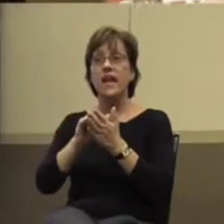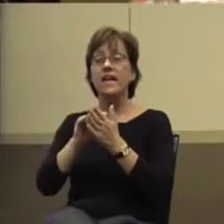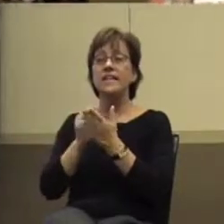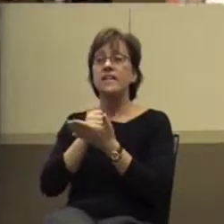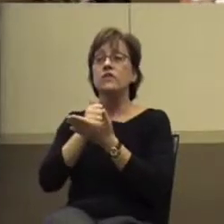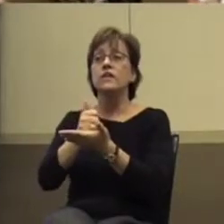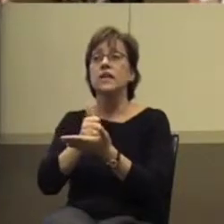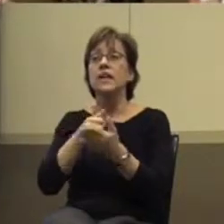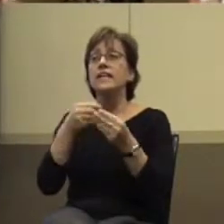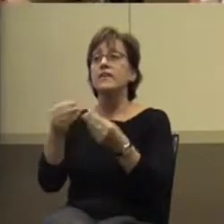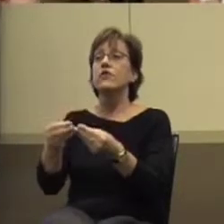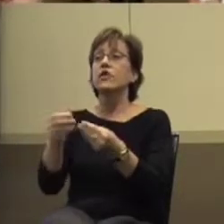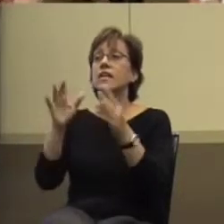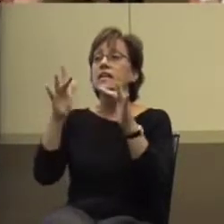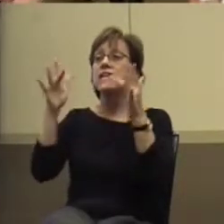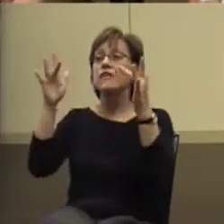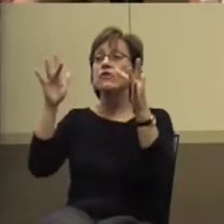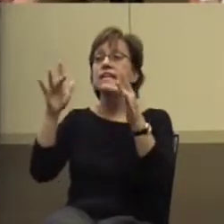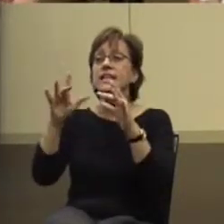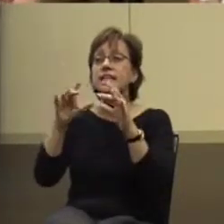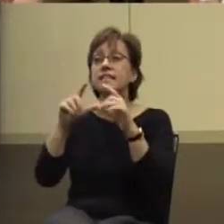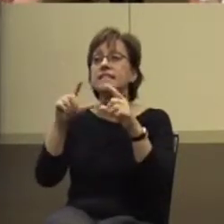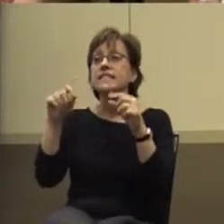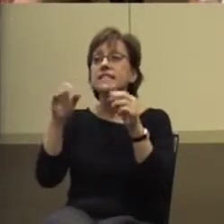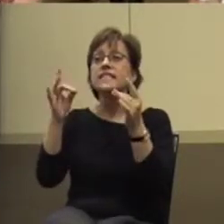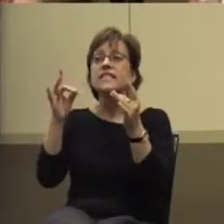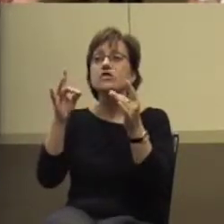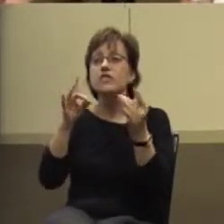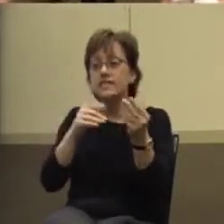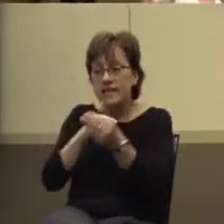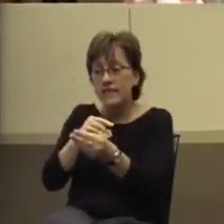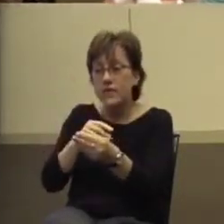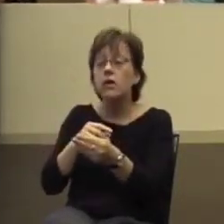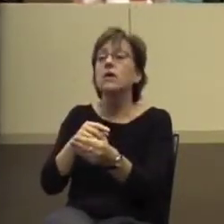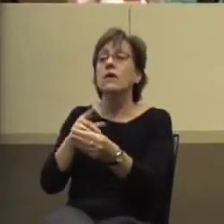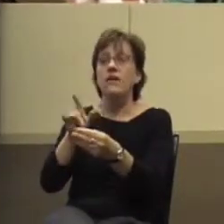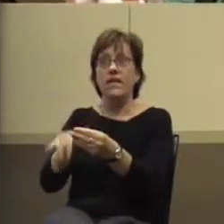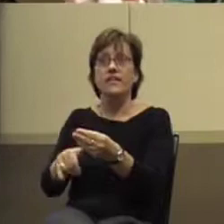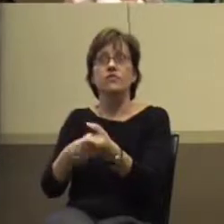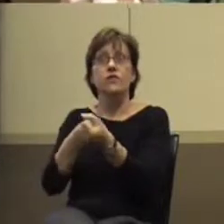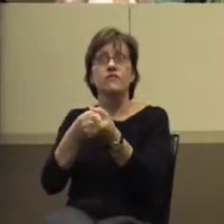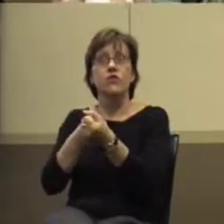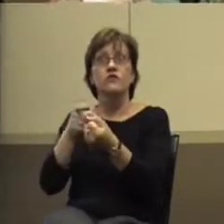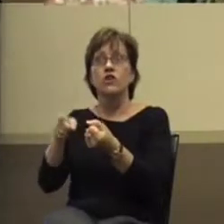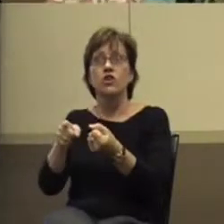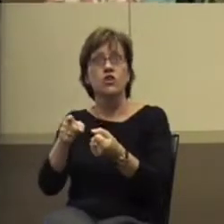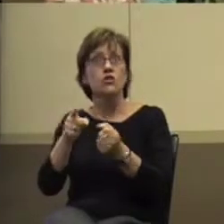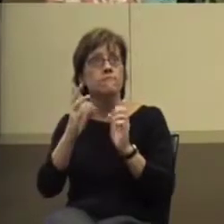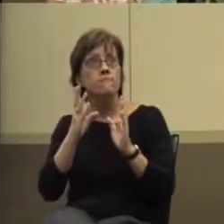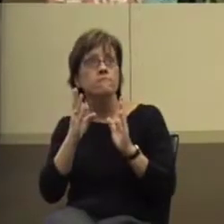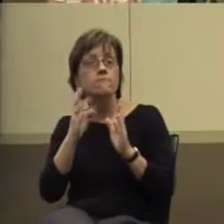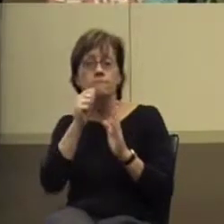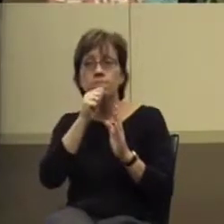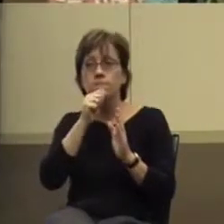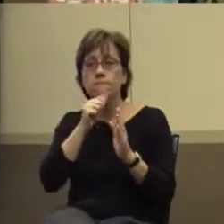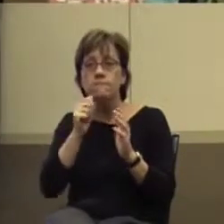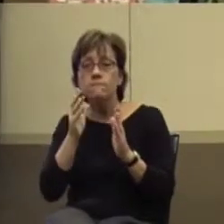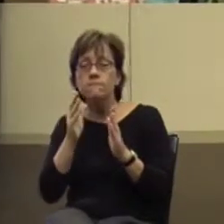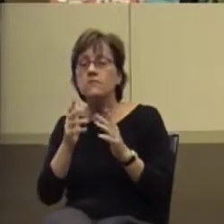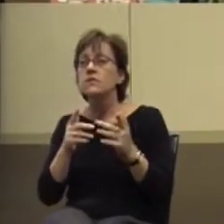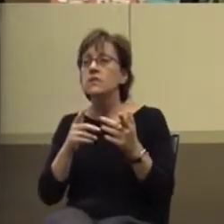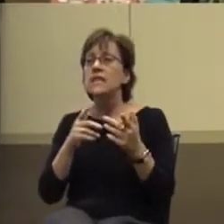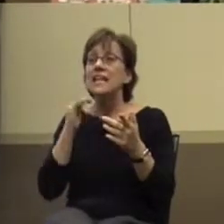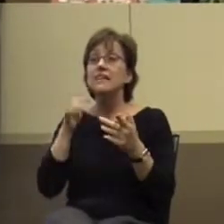delivery stickers as her reinforcer, because that came up as one of the things that was a reinforcer for her. So using the function